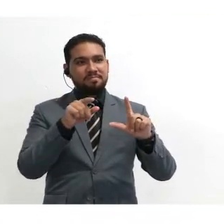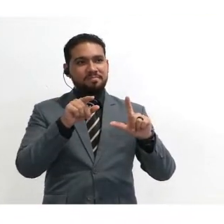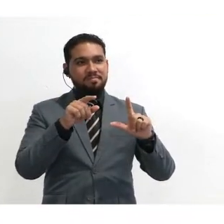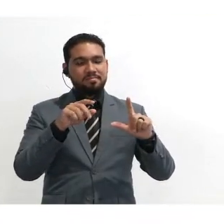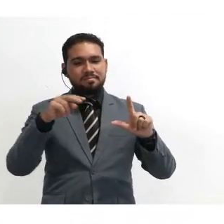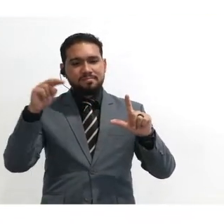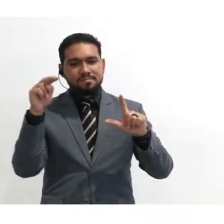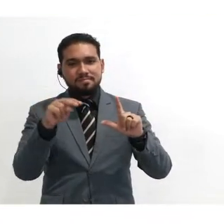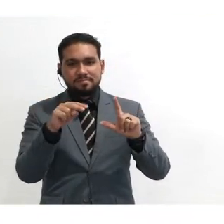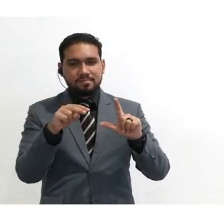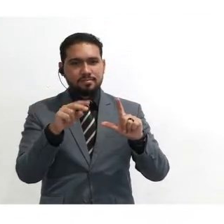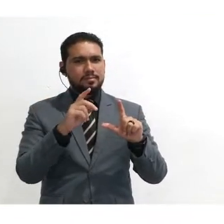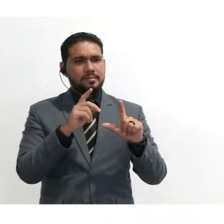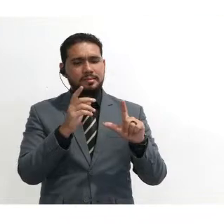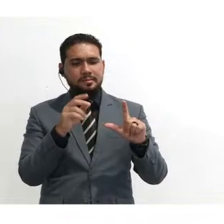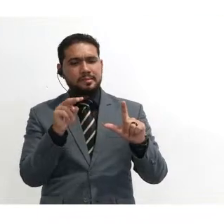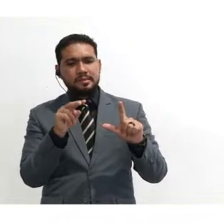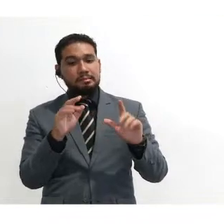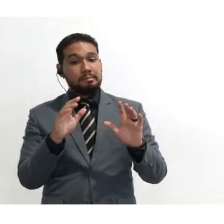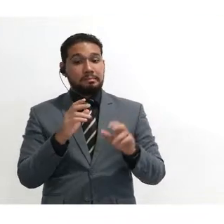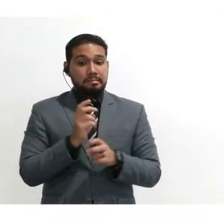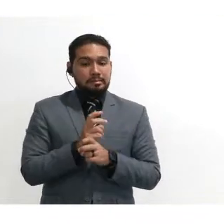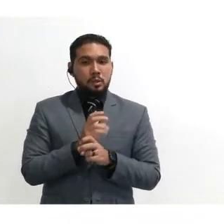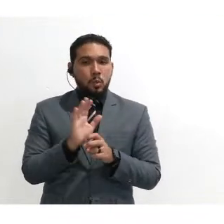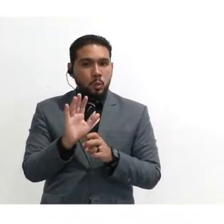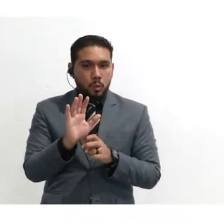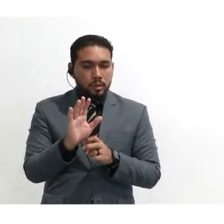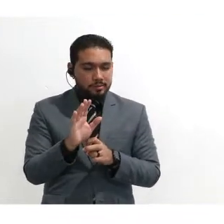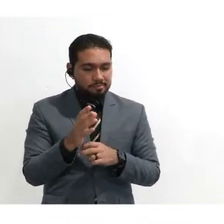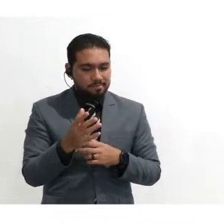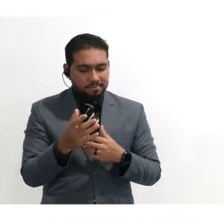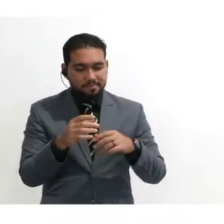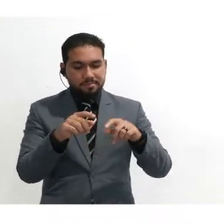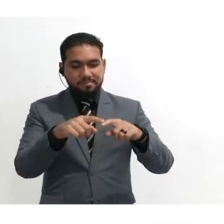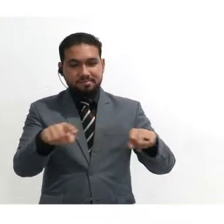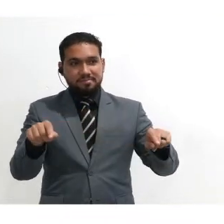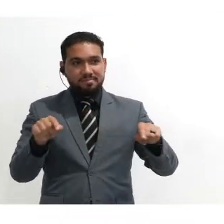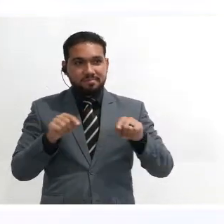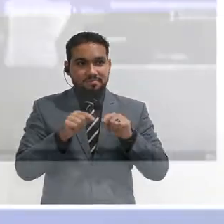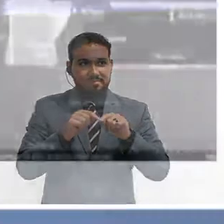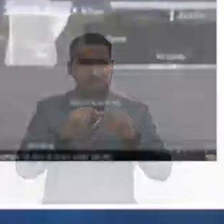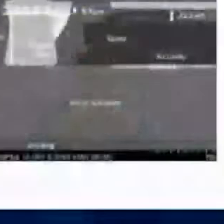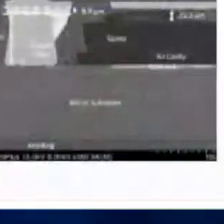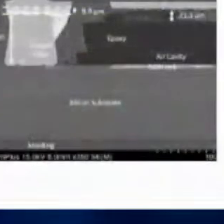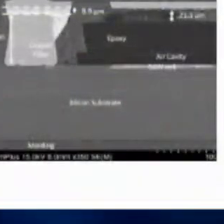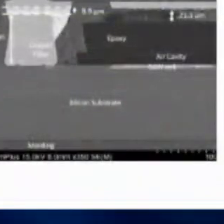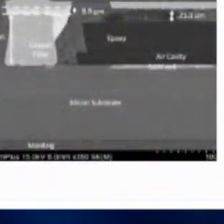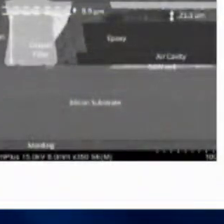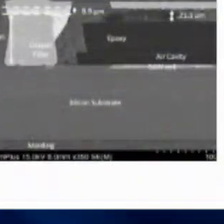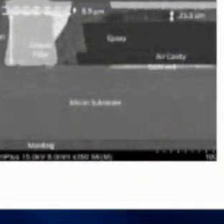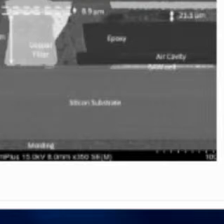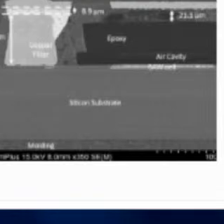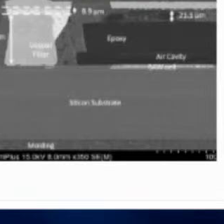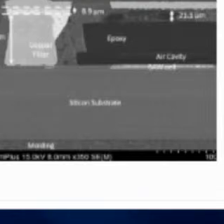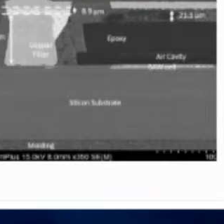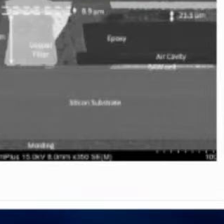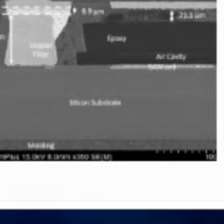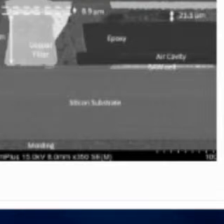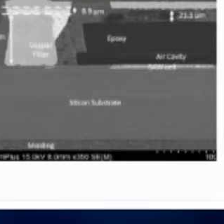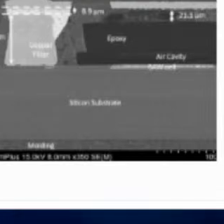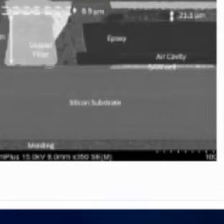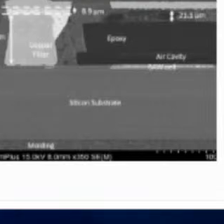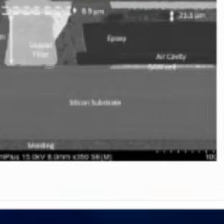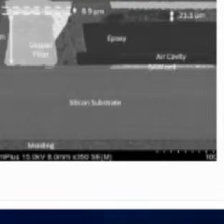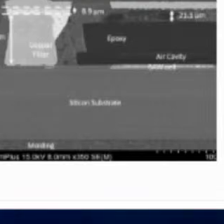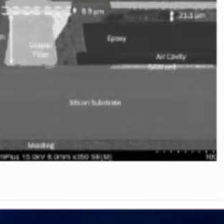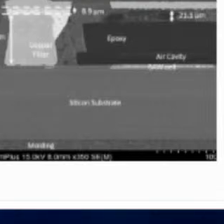is complex. You know, it's a coreless substrate. Looks like it's got about 12 layers maybe. It's